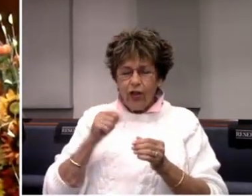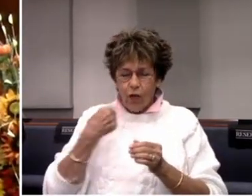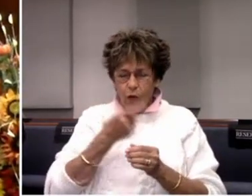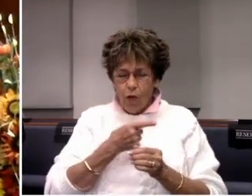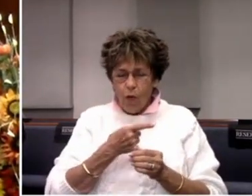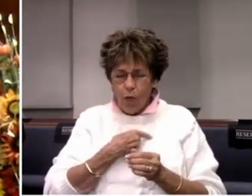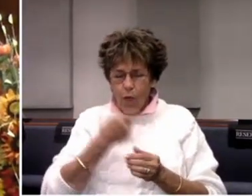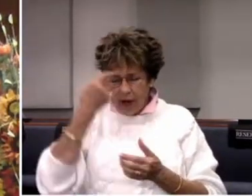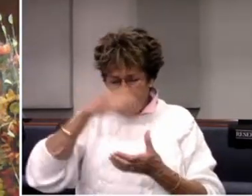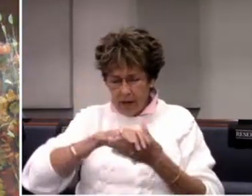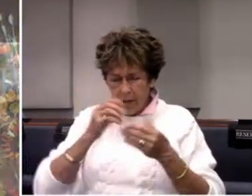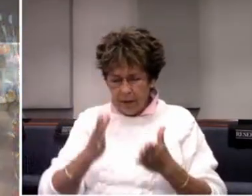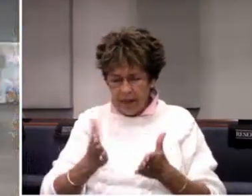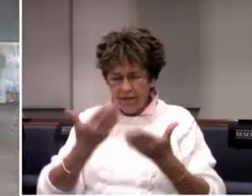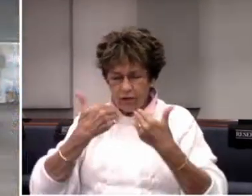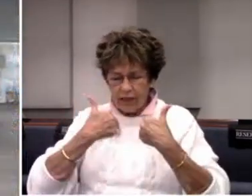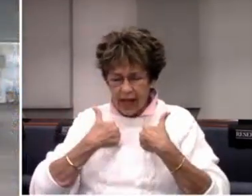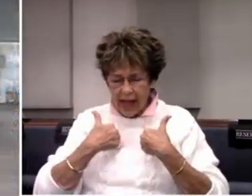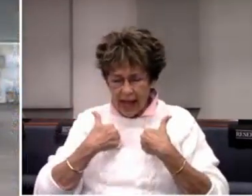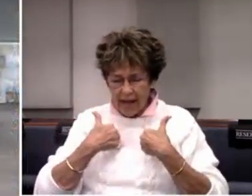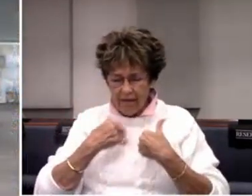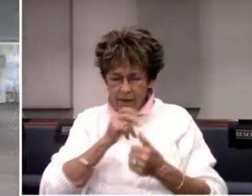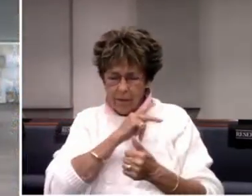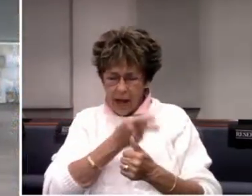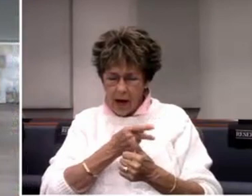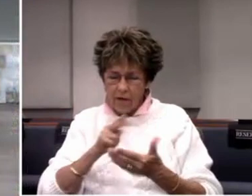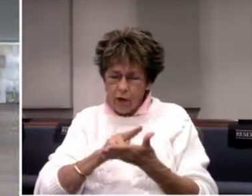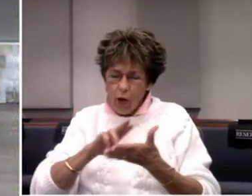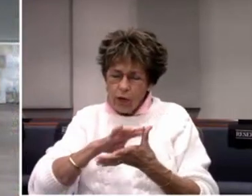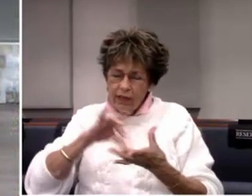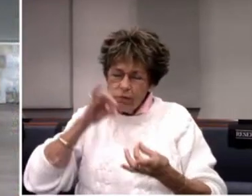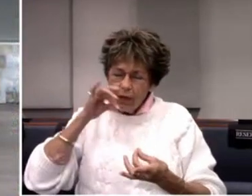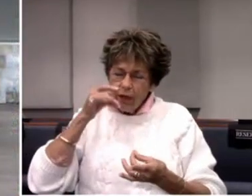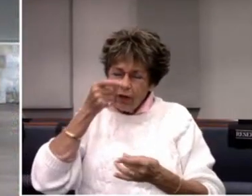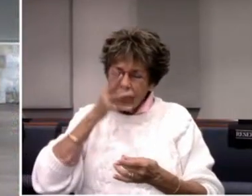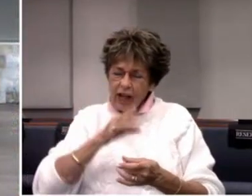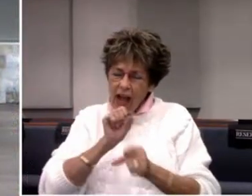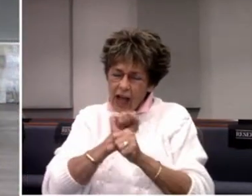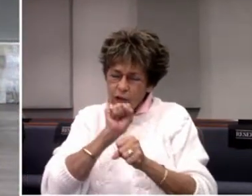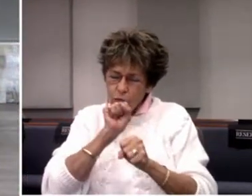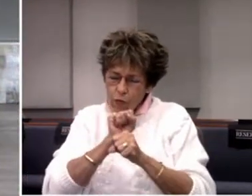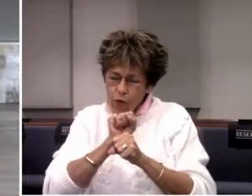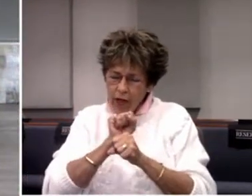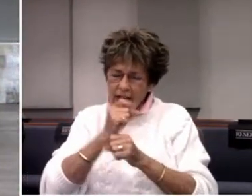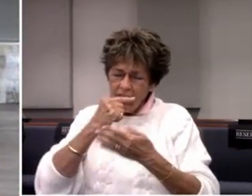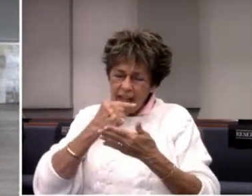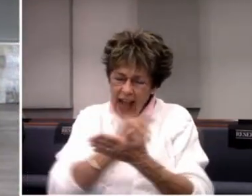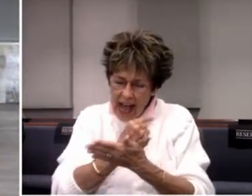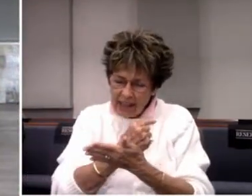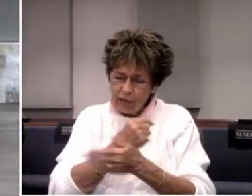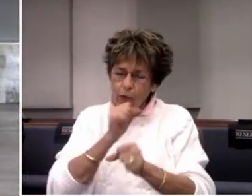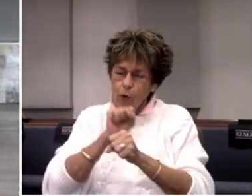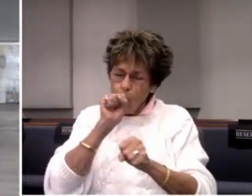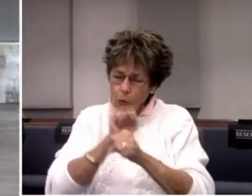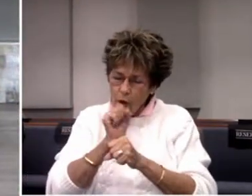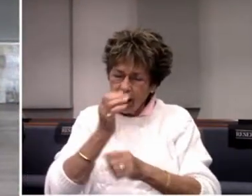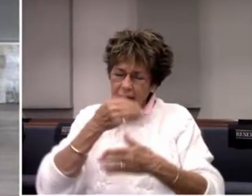To not recompense evil for evil takes the Holy Spirit of God working in, the gospel working in me. Change my heart.